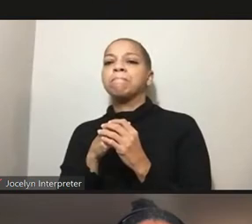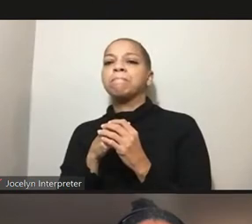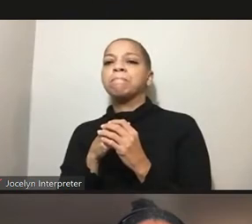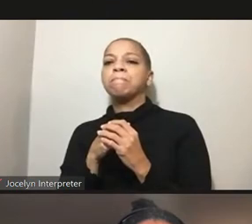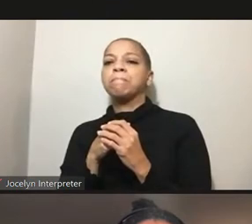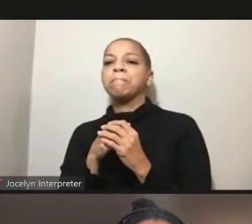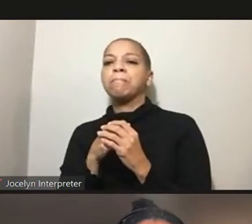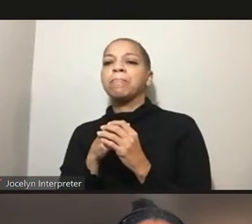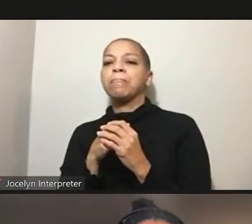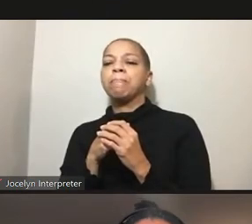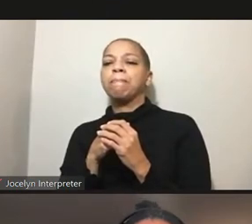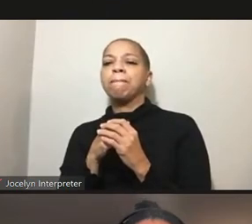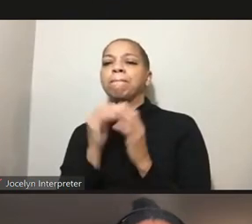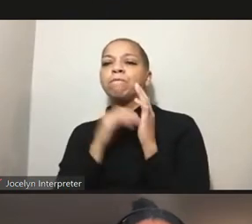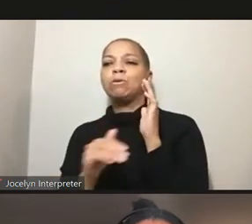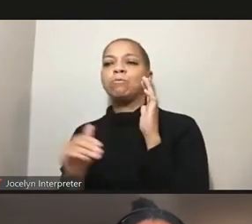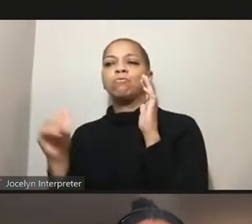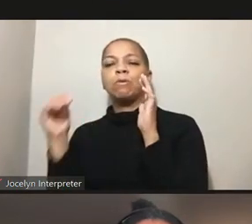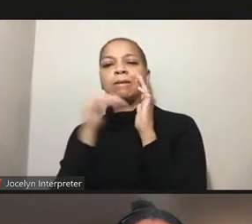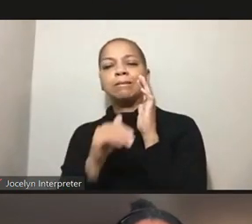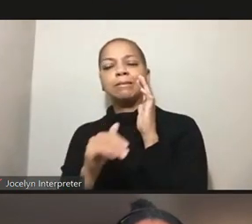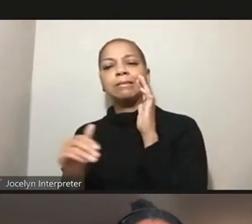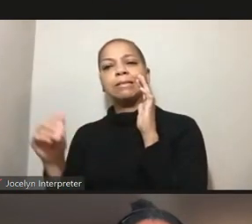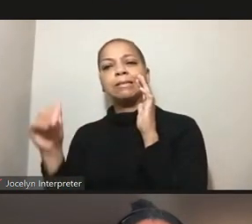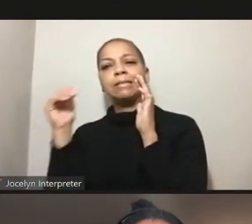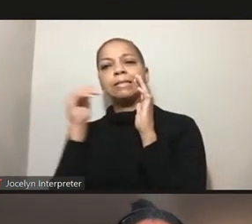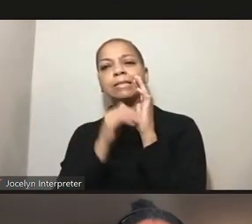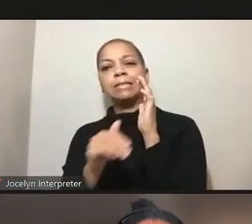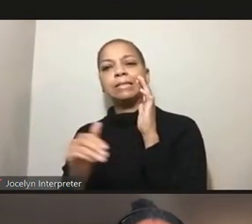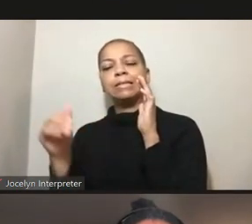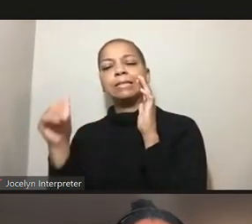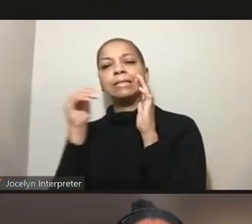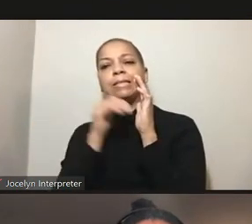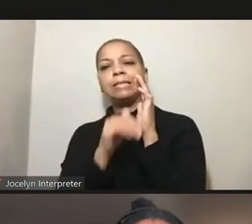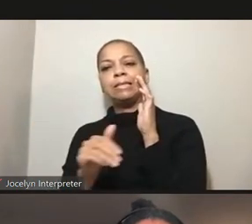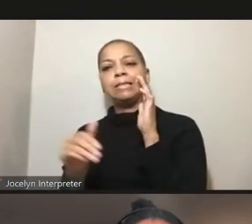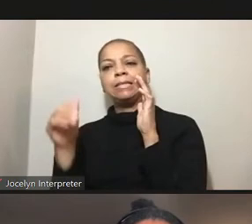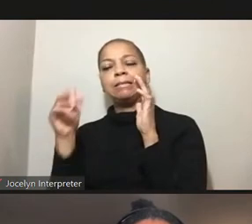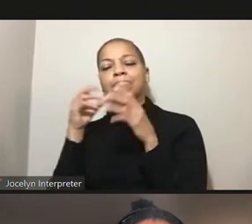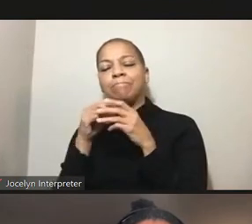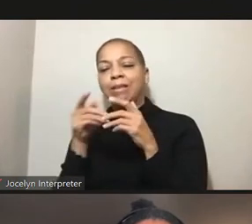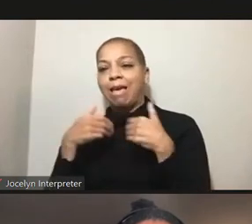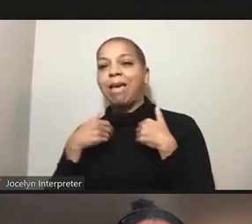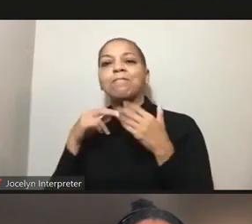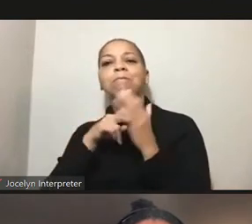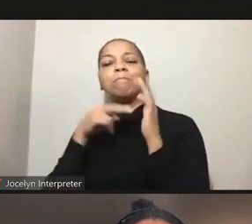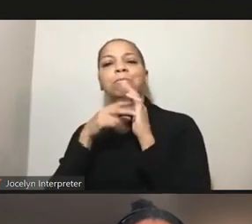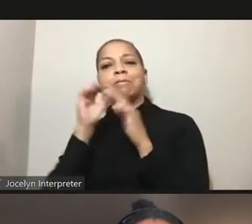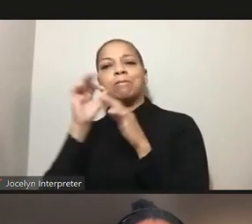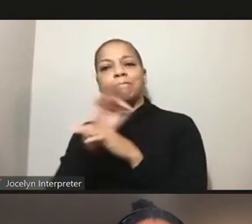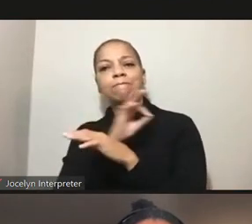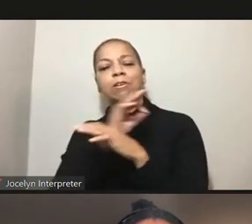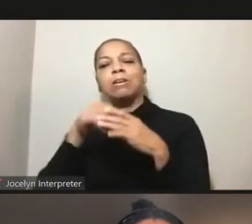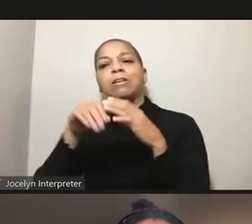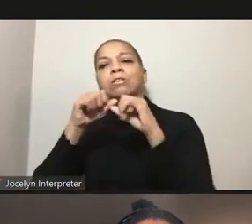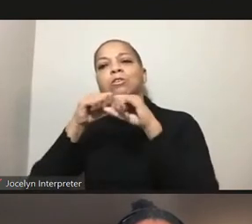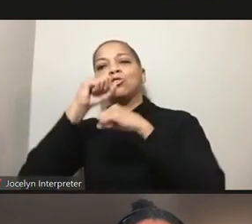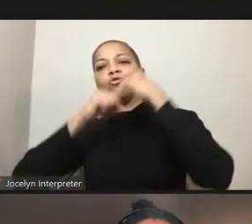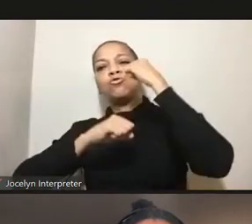these repetitions are systemic because they have a purpose and function in the structure of the